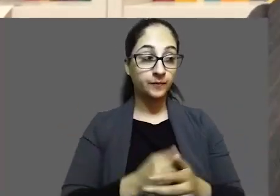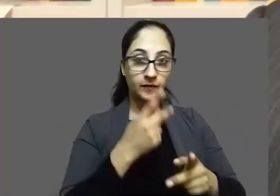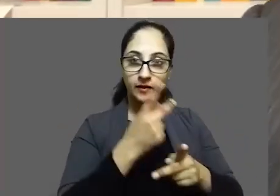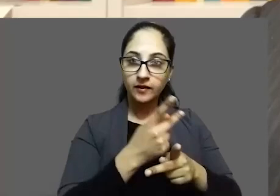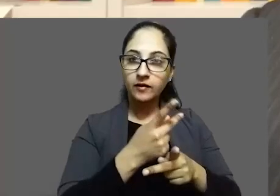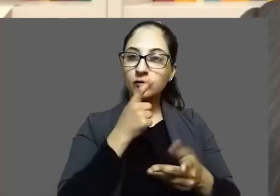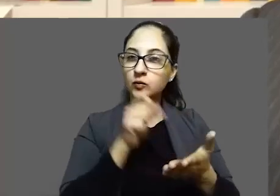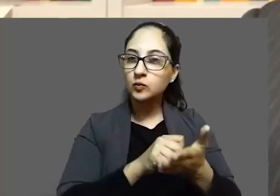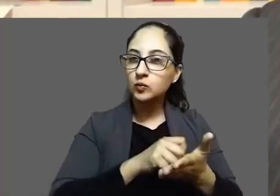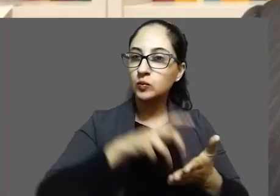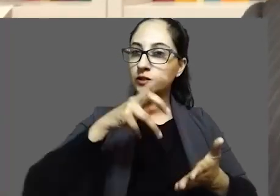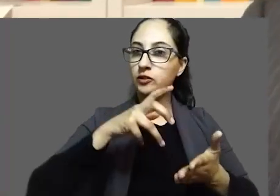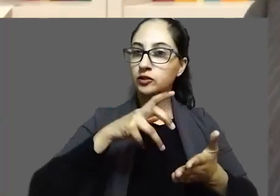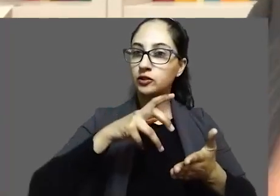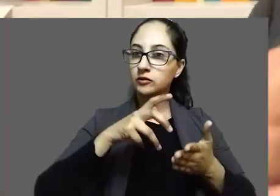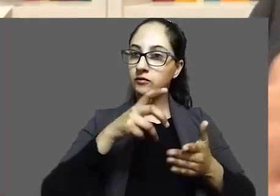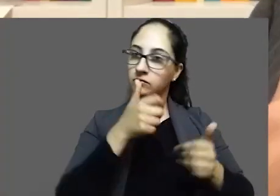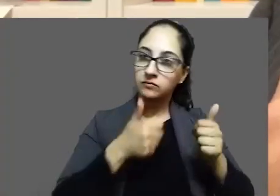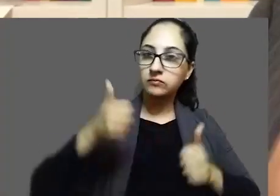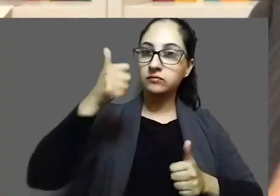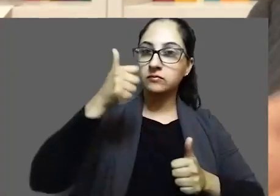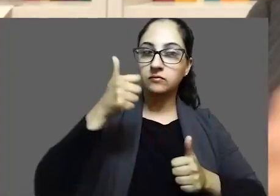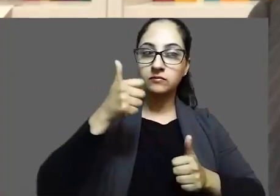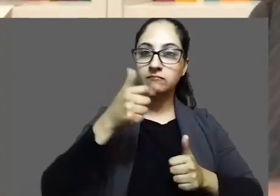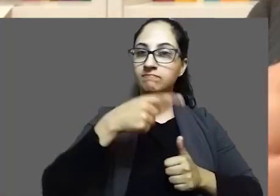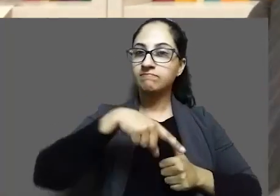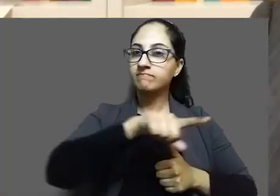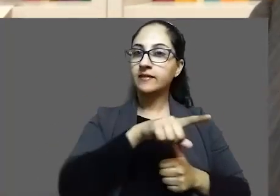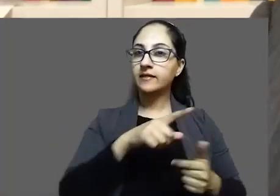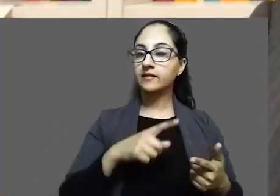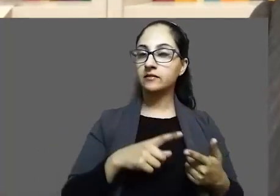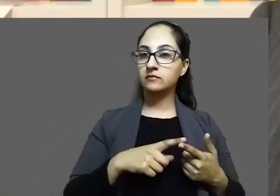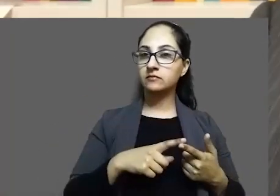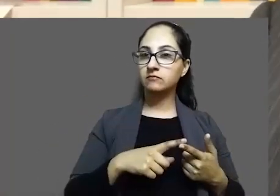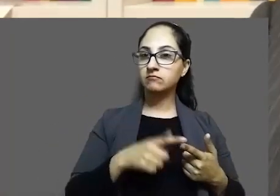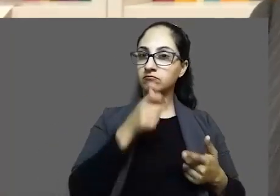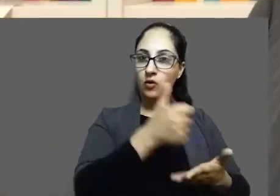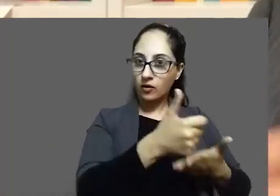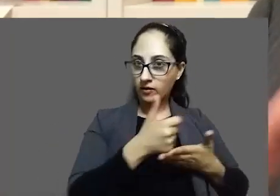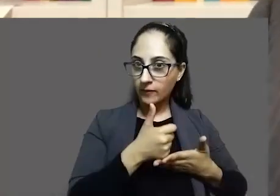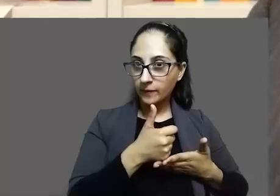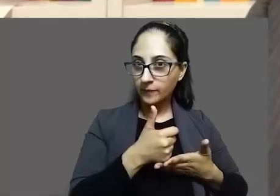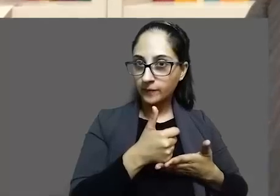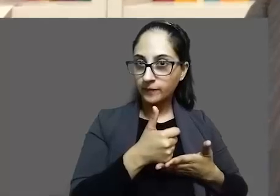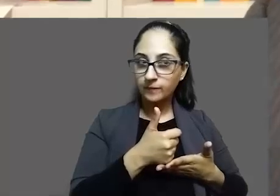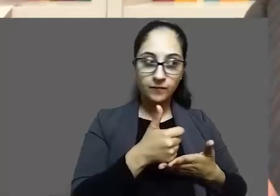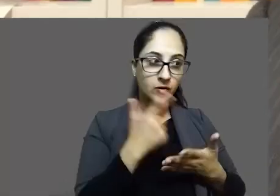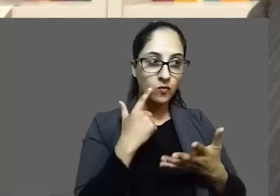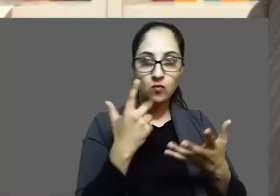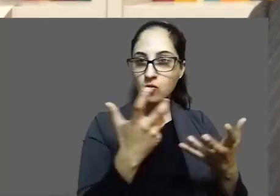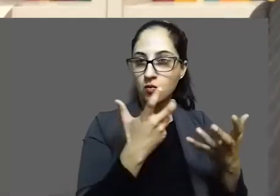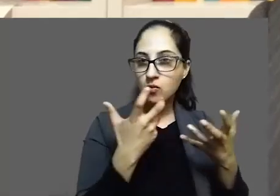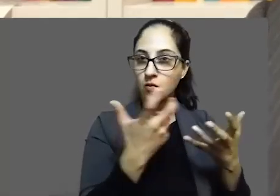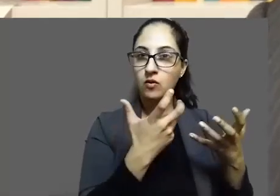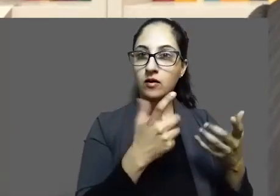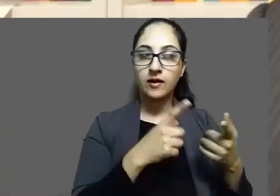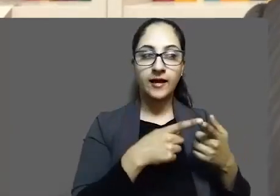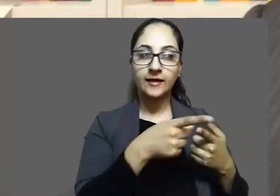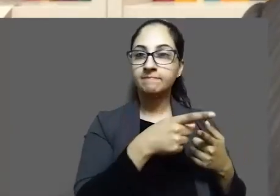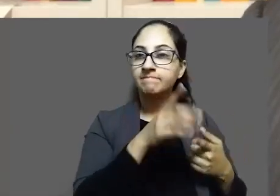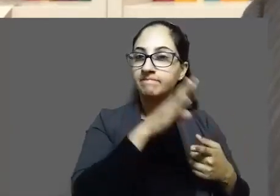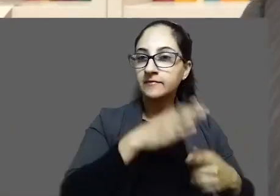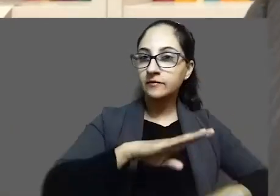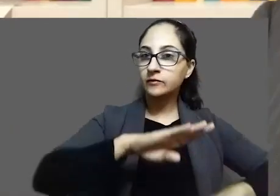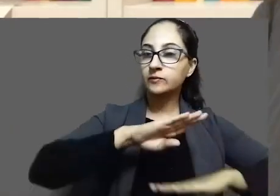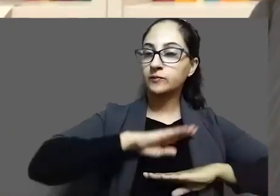help you when things get tough. And they're the ones who will always be unsatisfied. Whereas it is the mass of society, if you care for